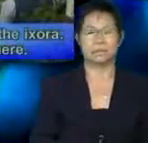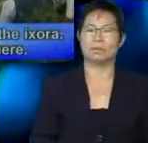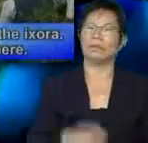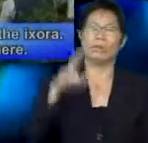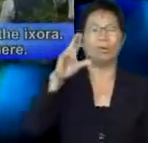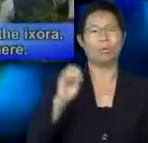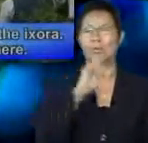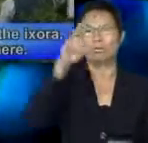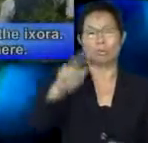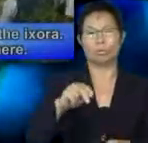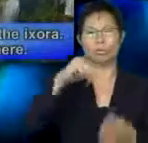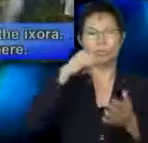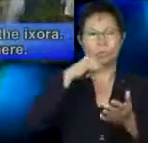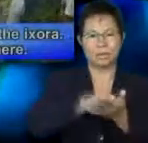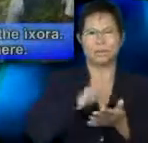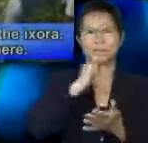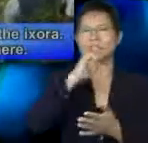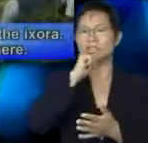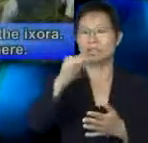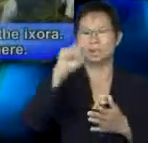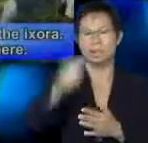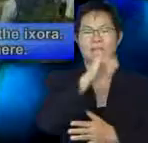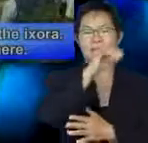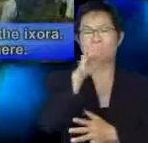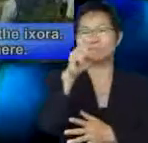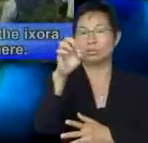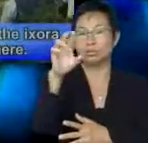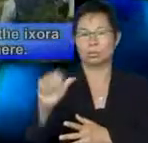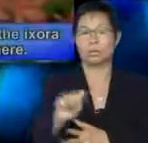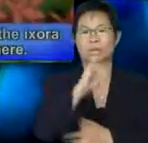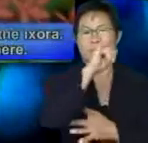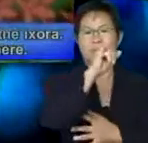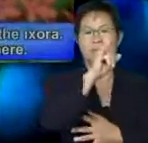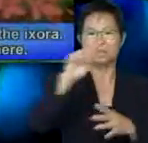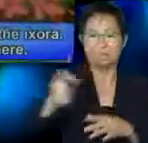Oh no, that is not the Izora. The Izora is over there.